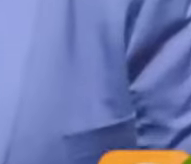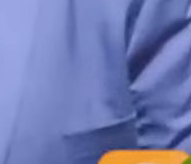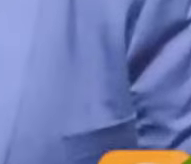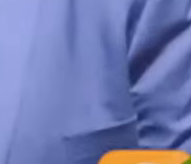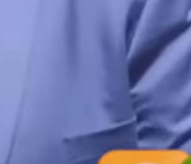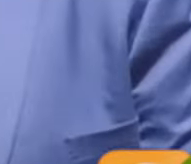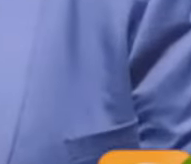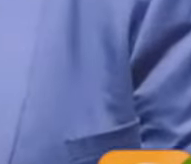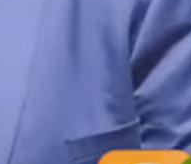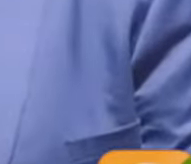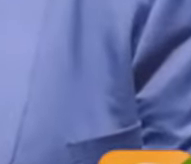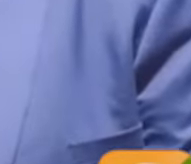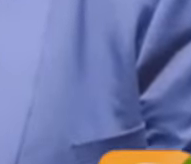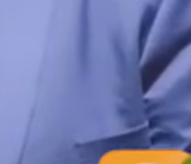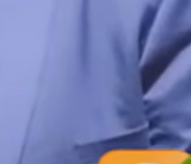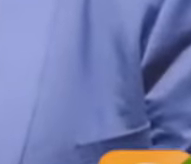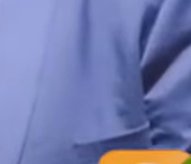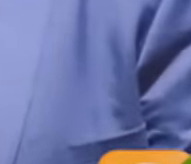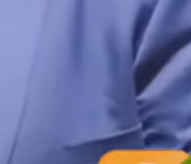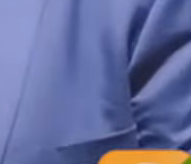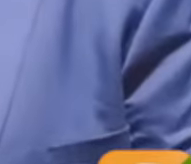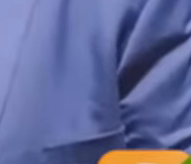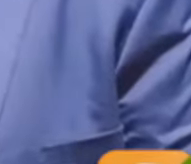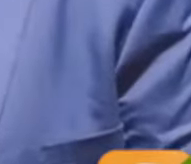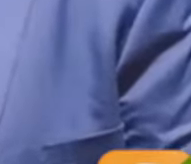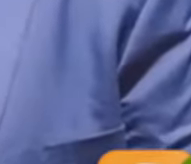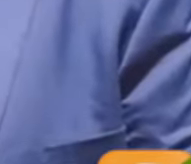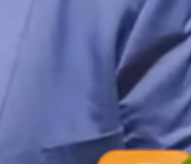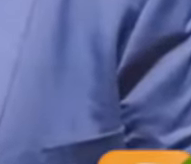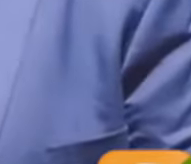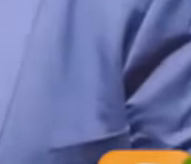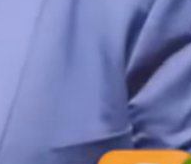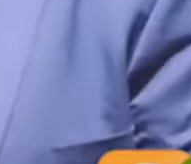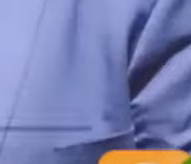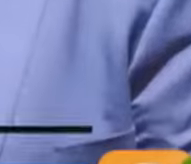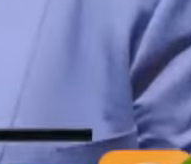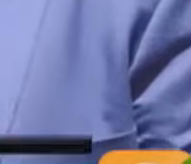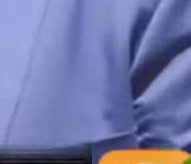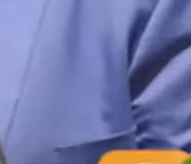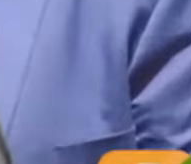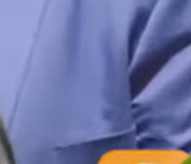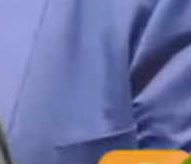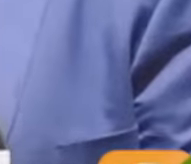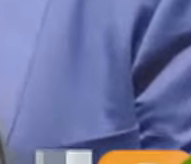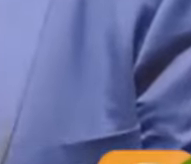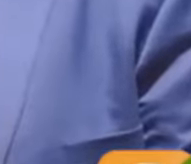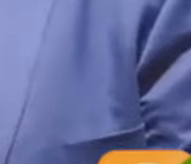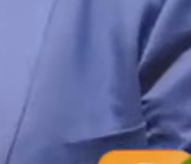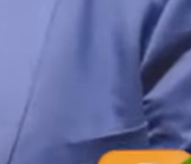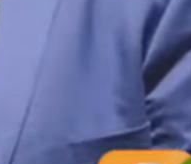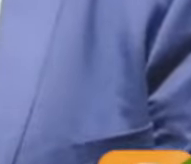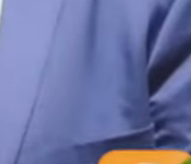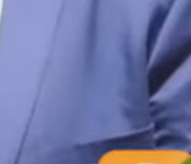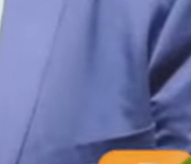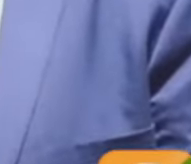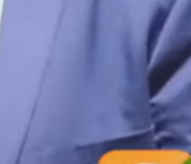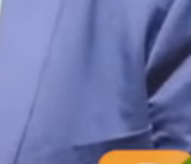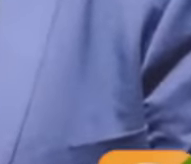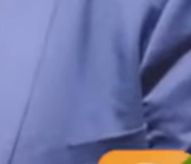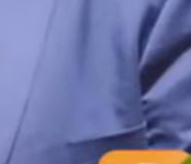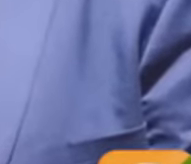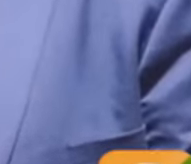And I hereby instruct the Department of County Public Service Management and the County Treasury to immediately stop